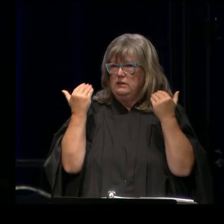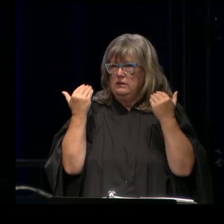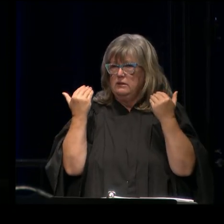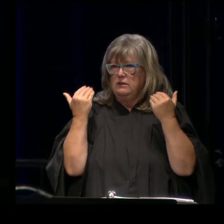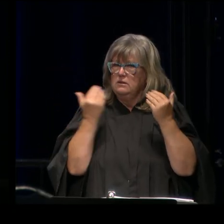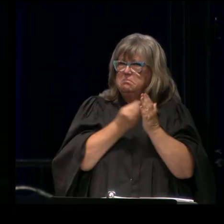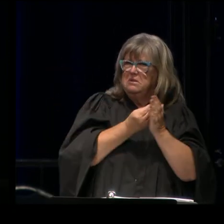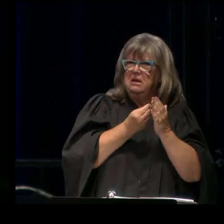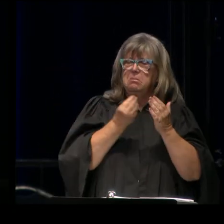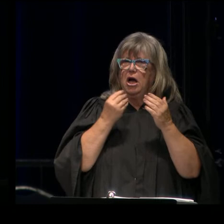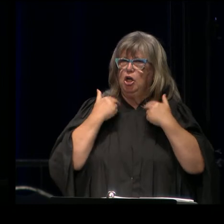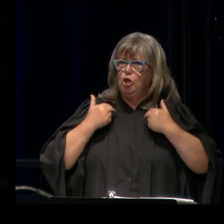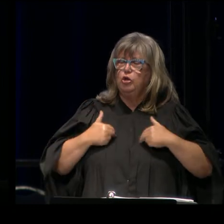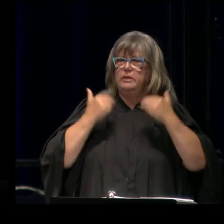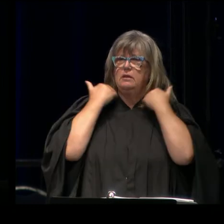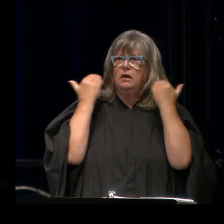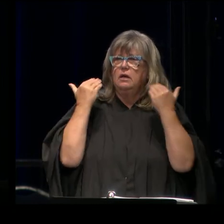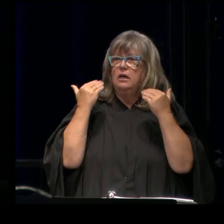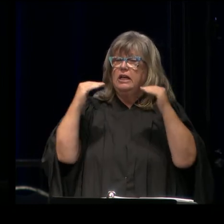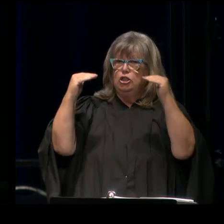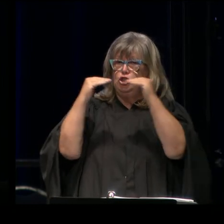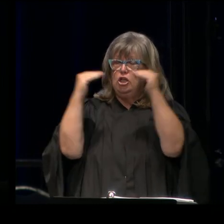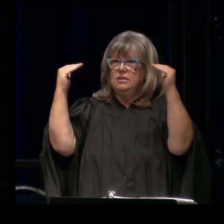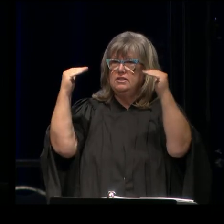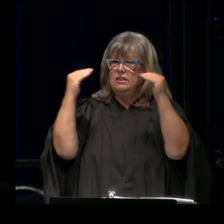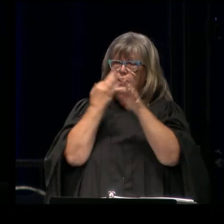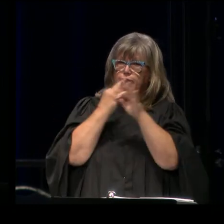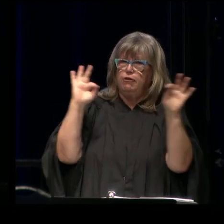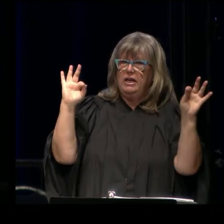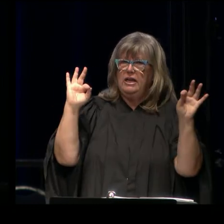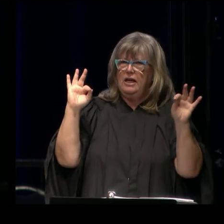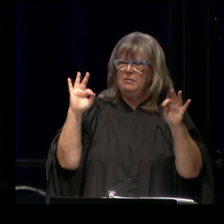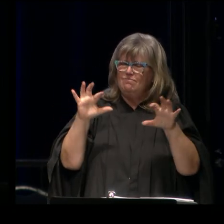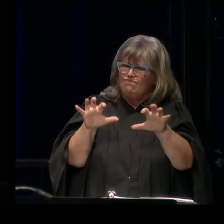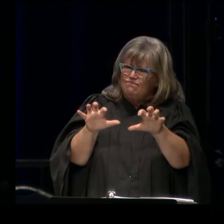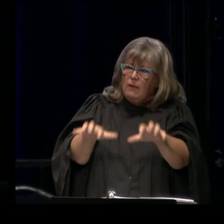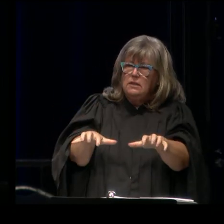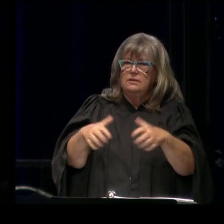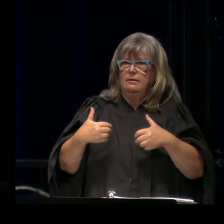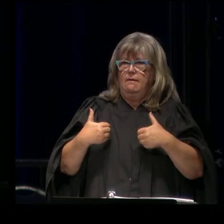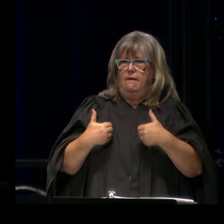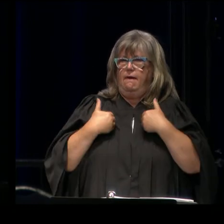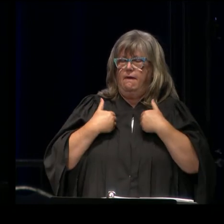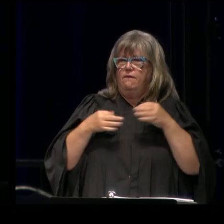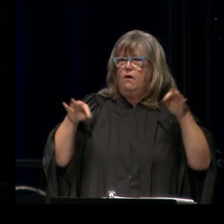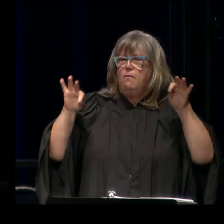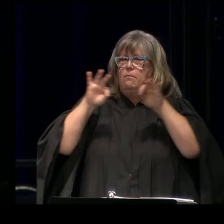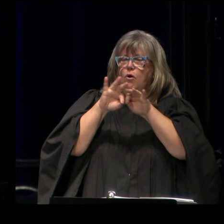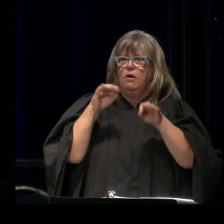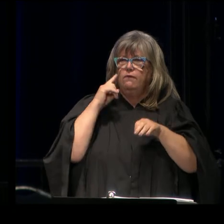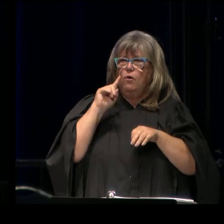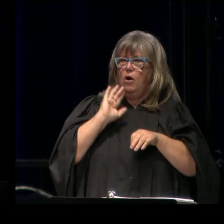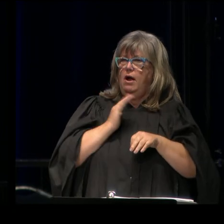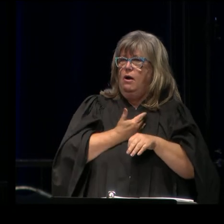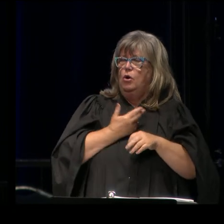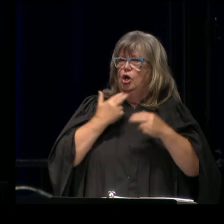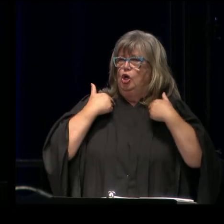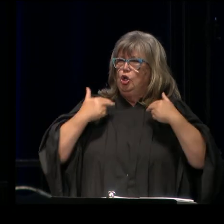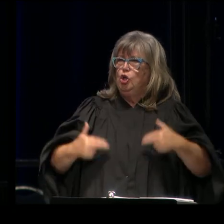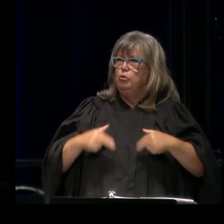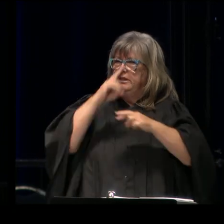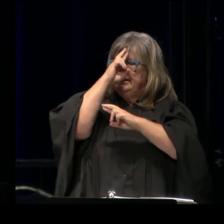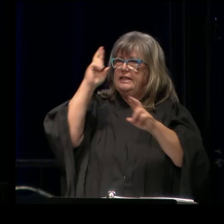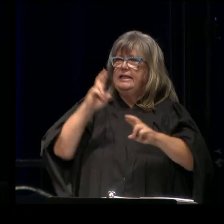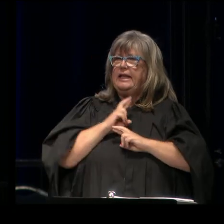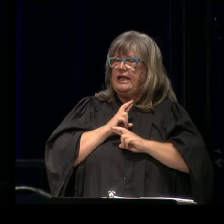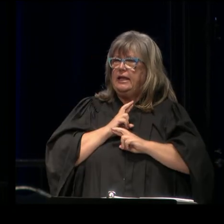freedom are essential, crucial to our dignity and our capacity to be, to feel free